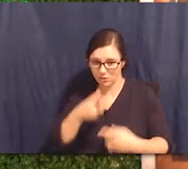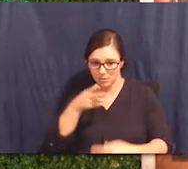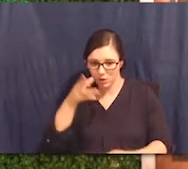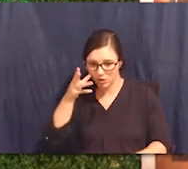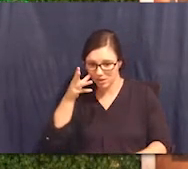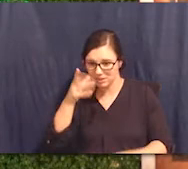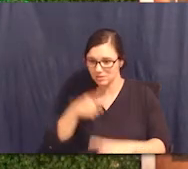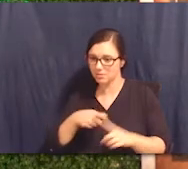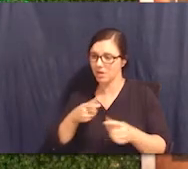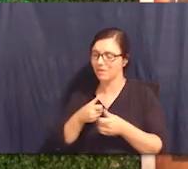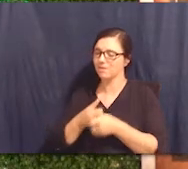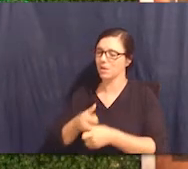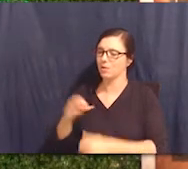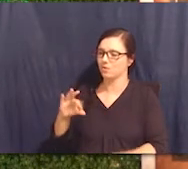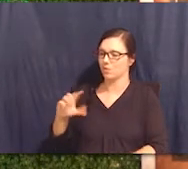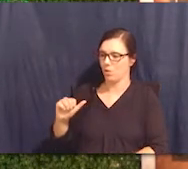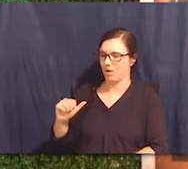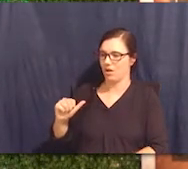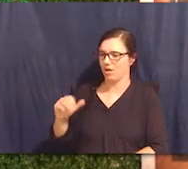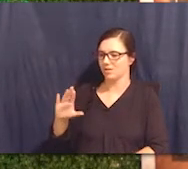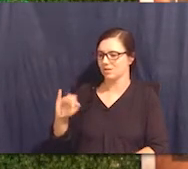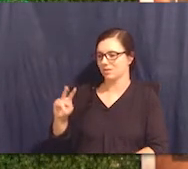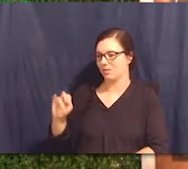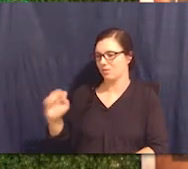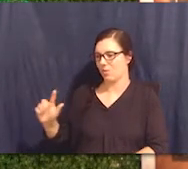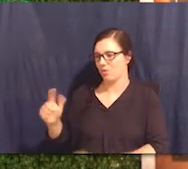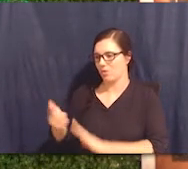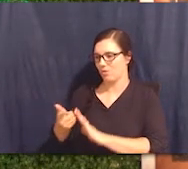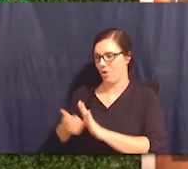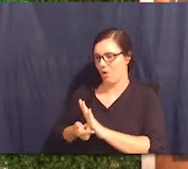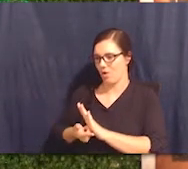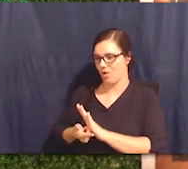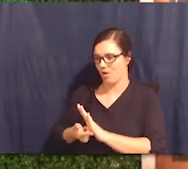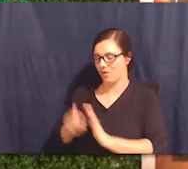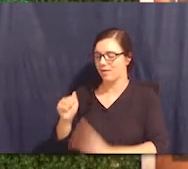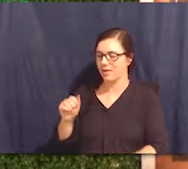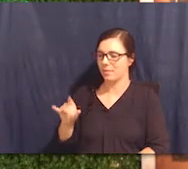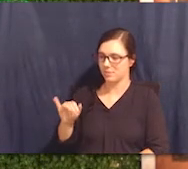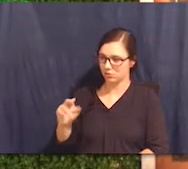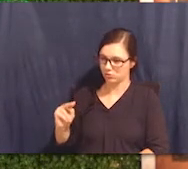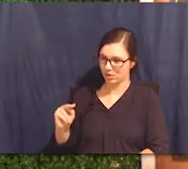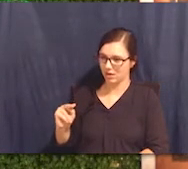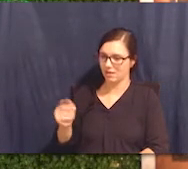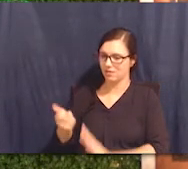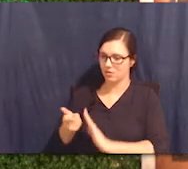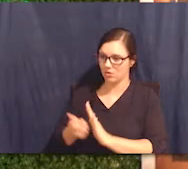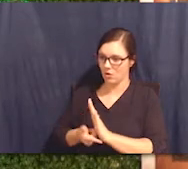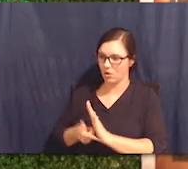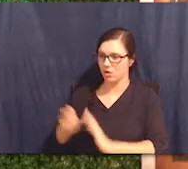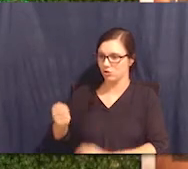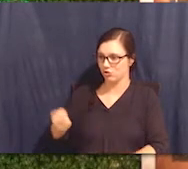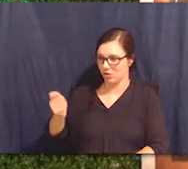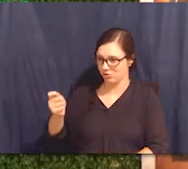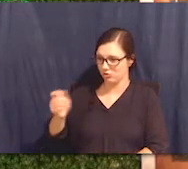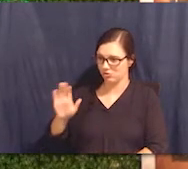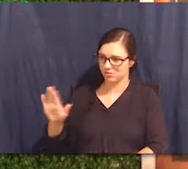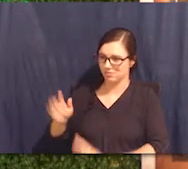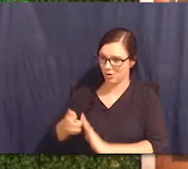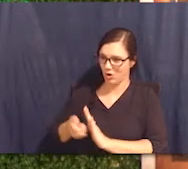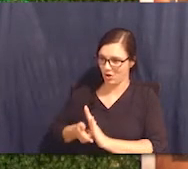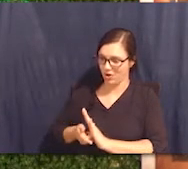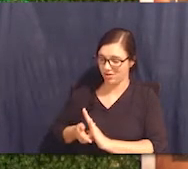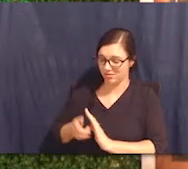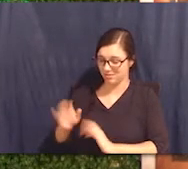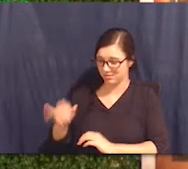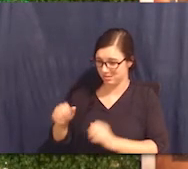parents, but follow Florida civil law and administrative law judge law, is